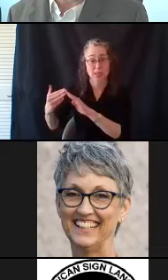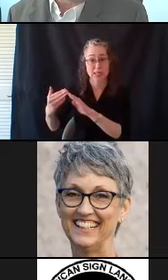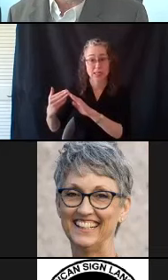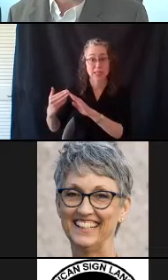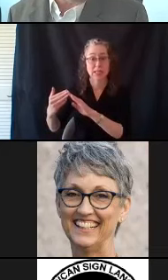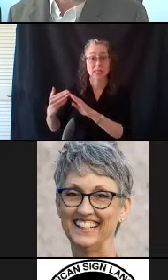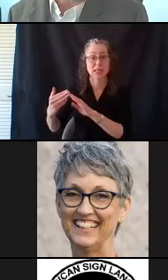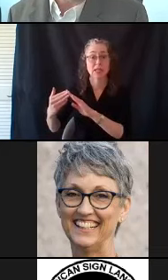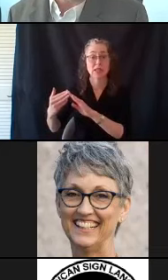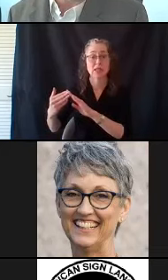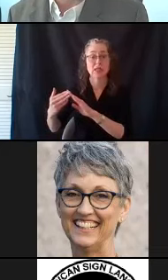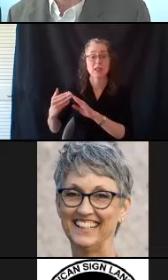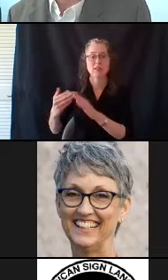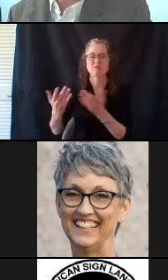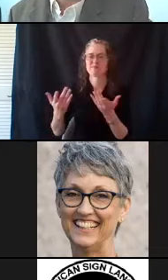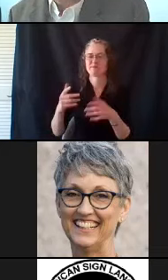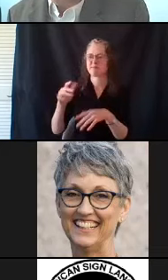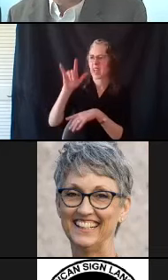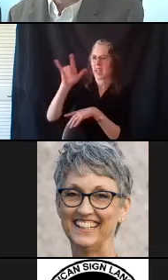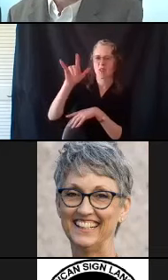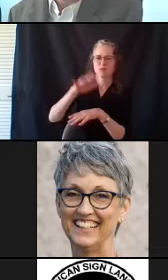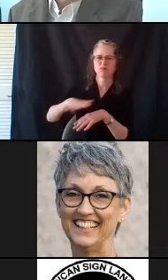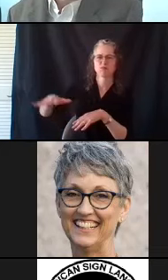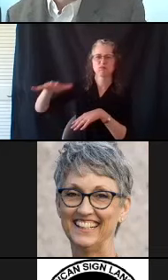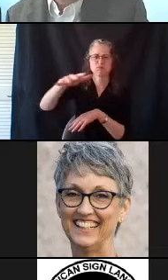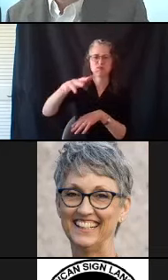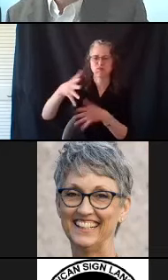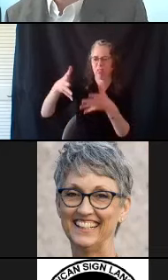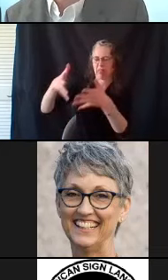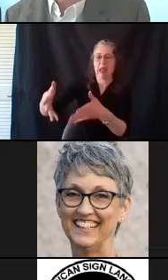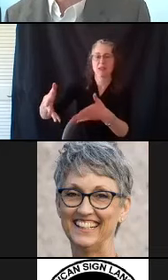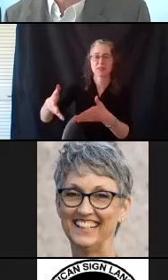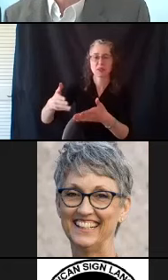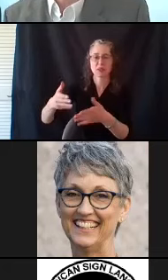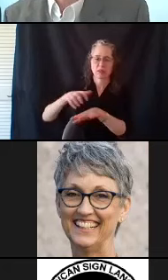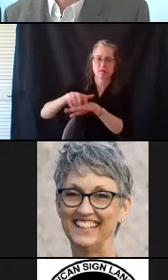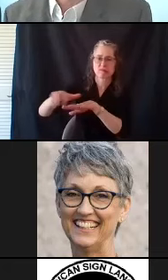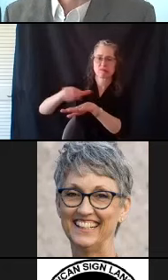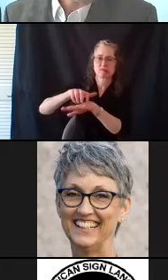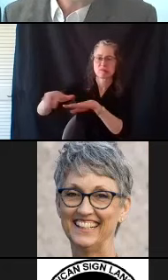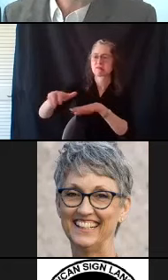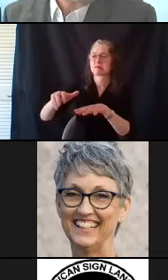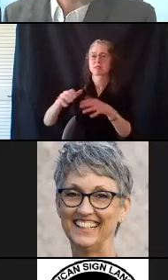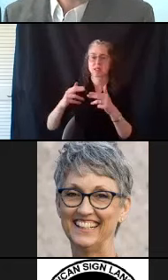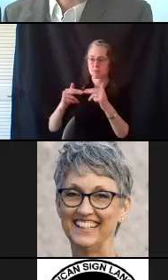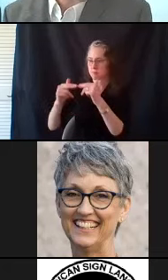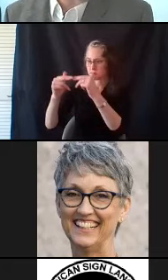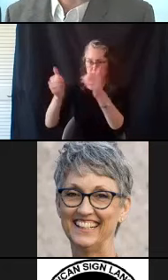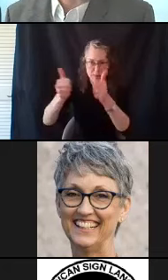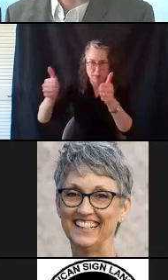It was an abandoned airfield, and they were able to grade it out so that it worked for all units.